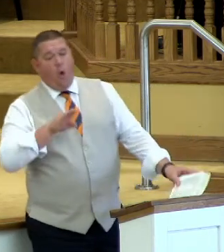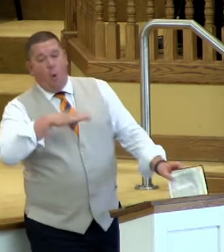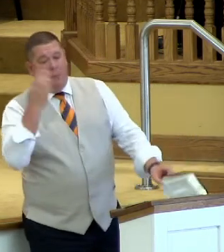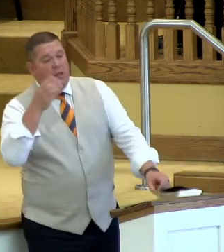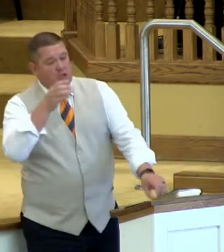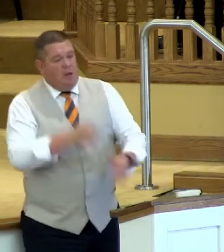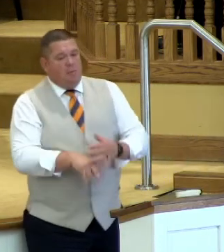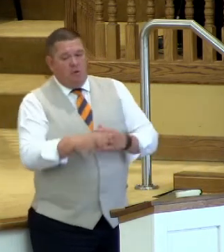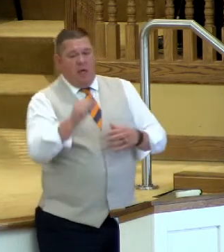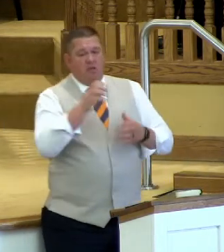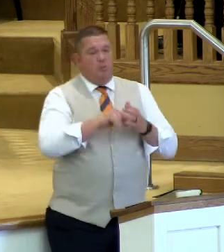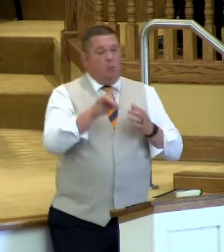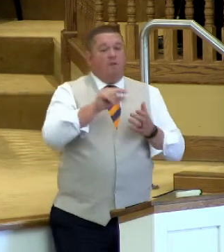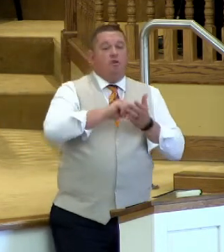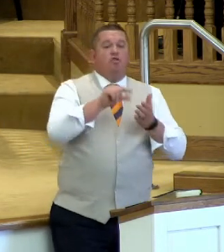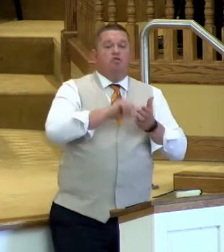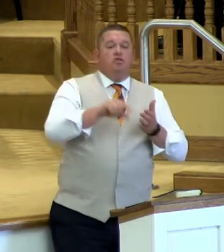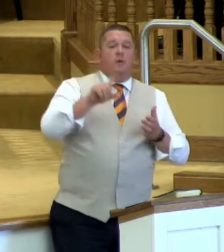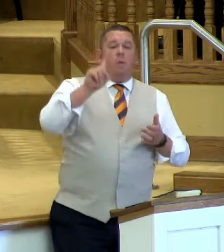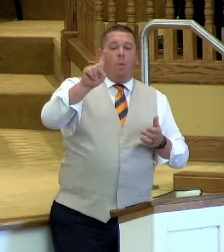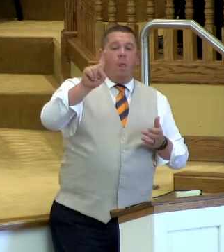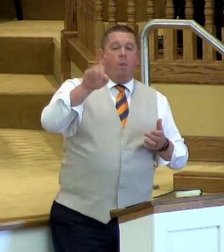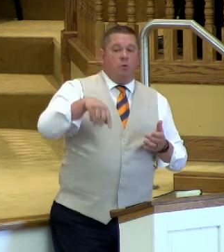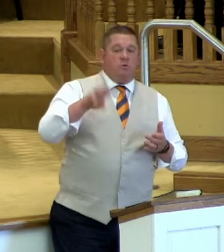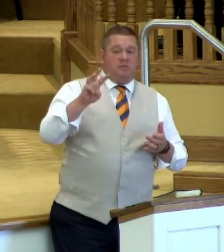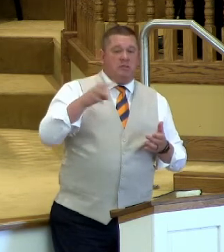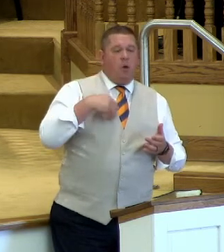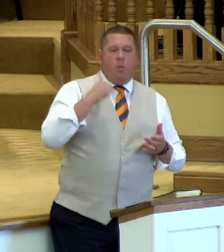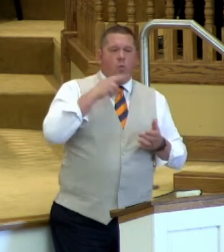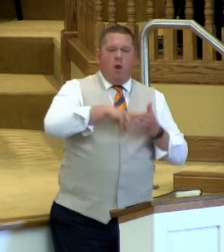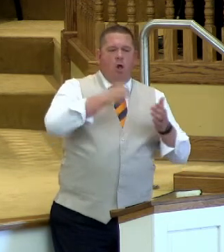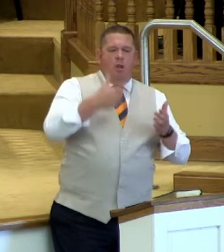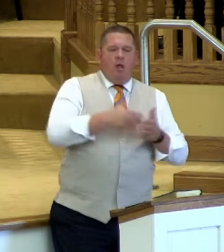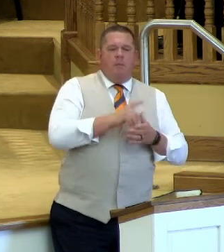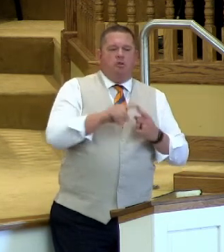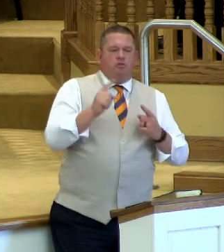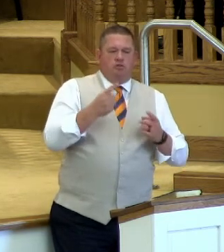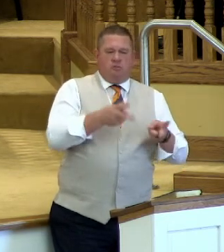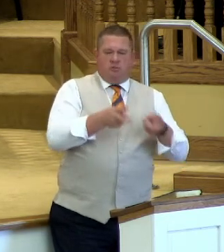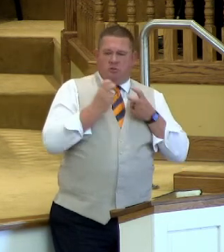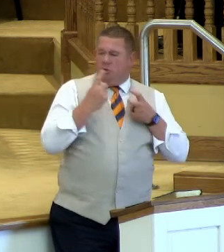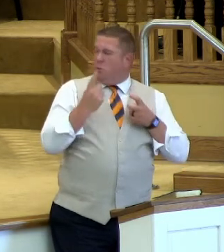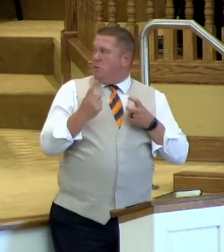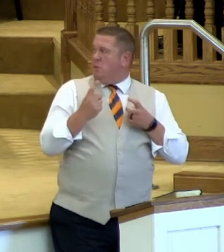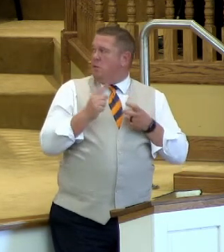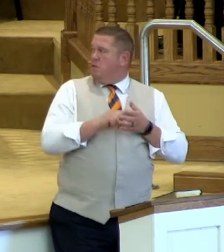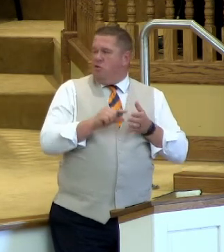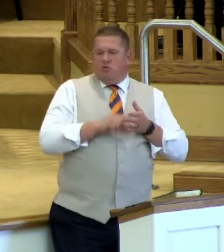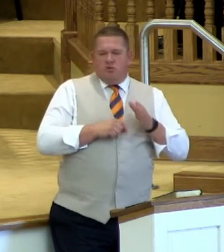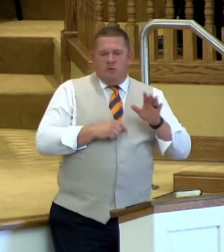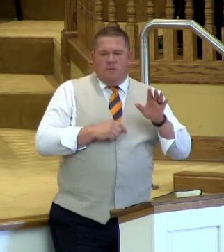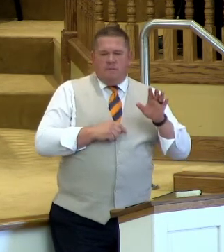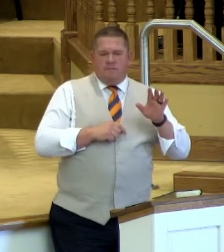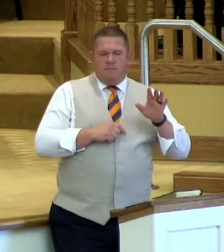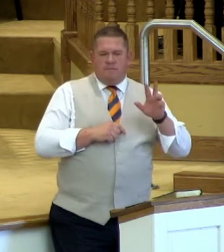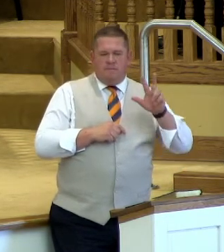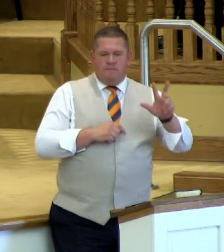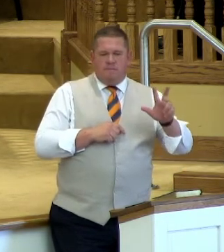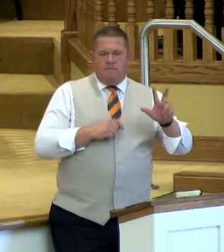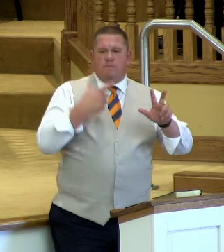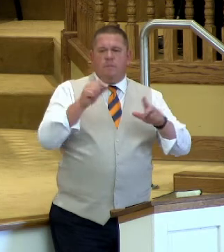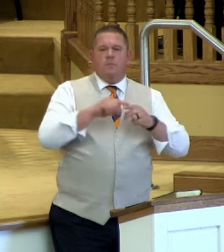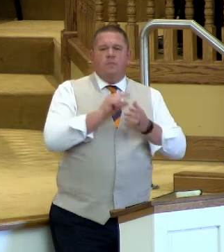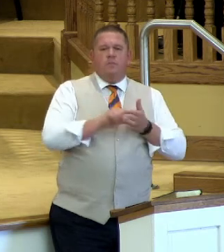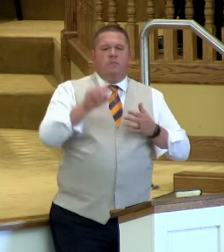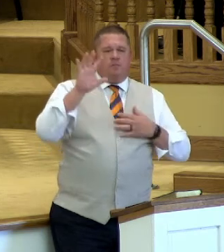text verse. Let me turn there really quick. Verses 1 through 6, I won't read them all again. We'll just start in verse number 3, and we'll go